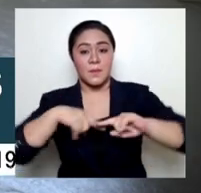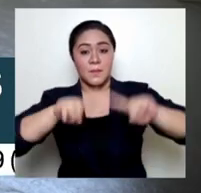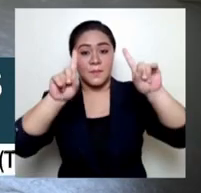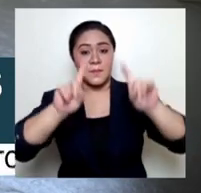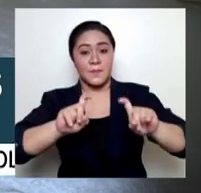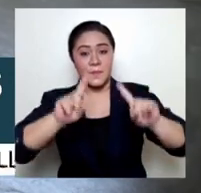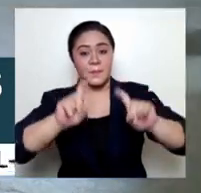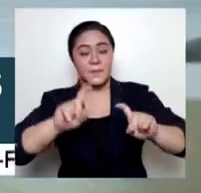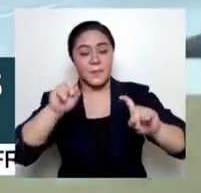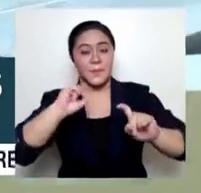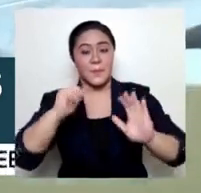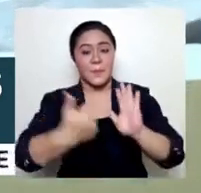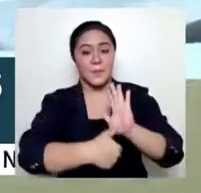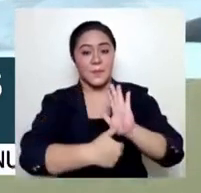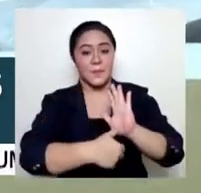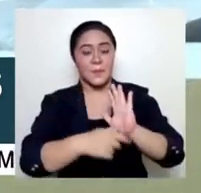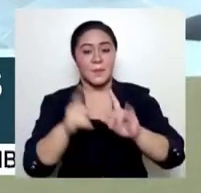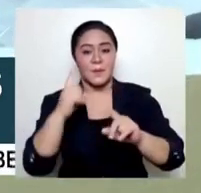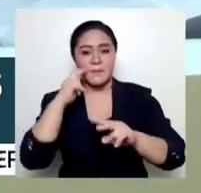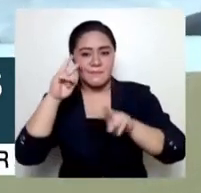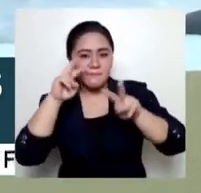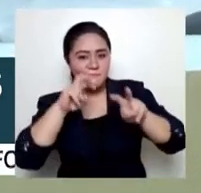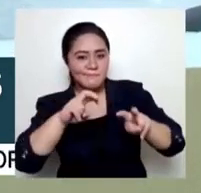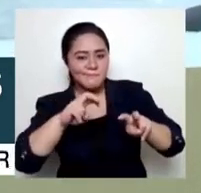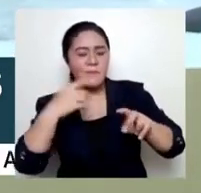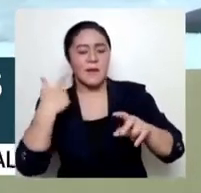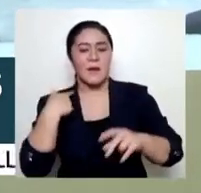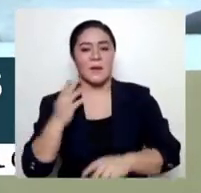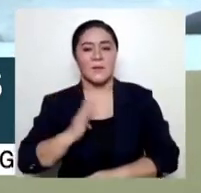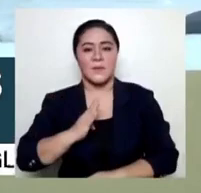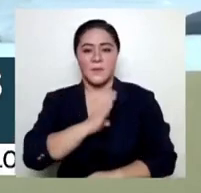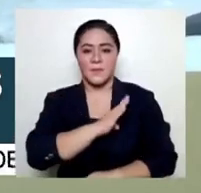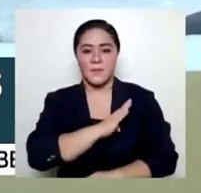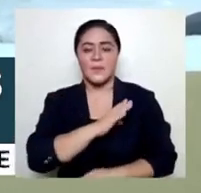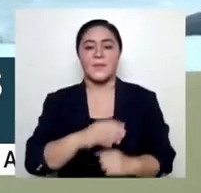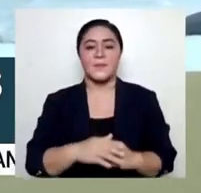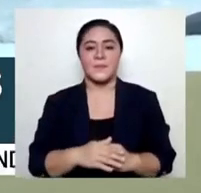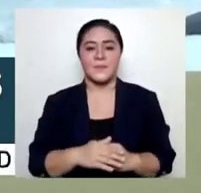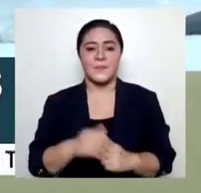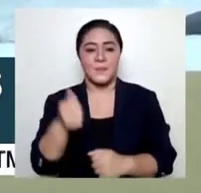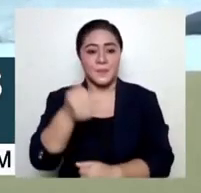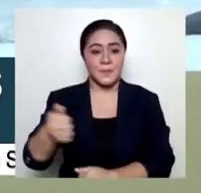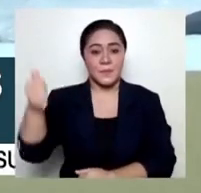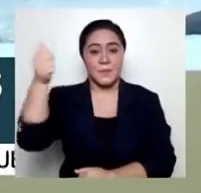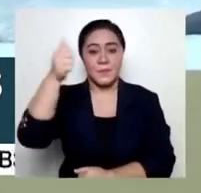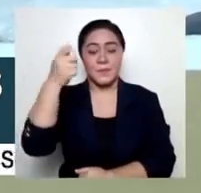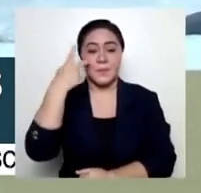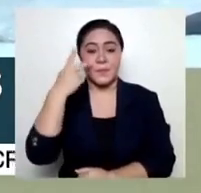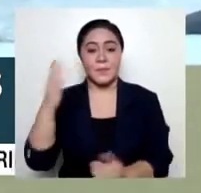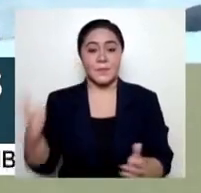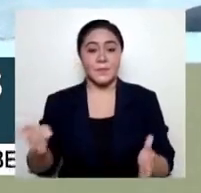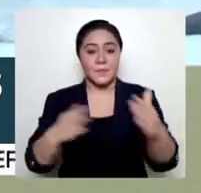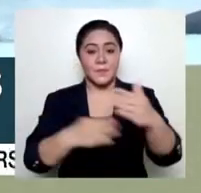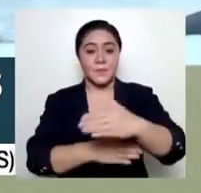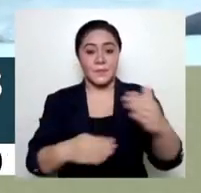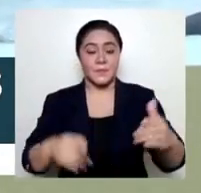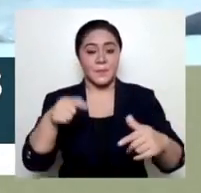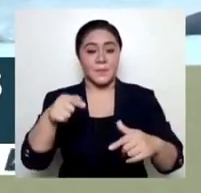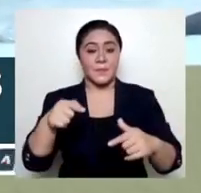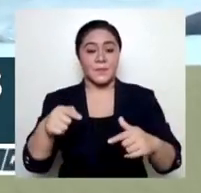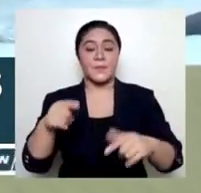by the electoral boards. Now, during the testing, which Chairman Pangurangan witnessed, the boxes or the machines were